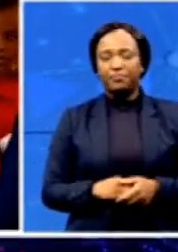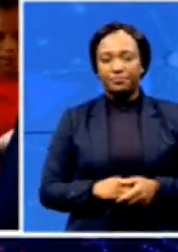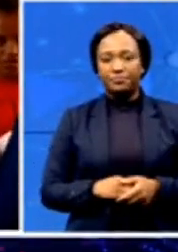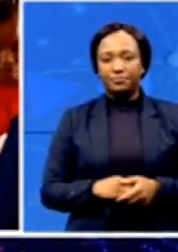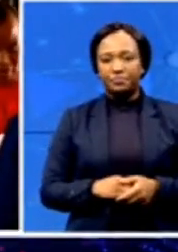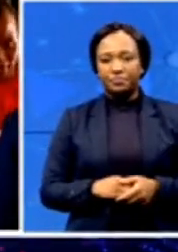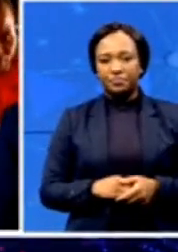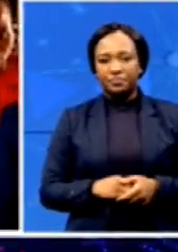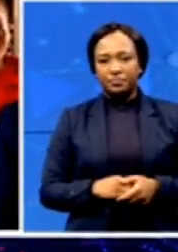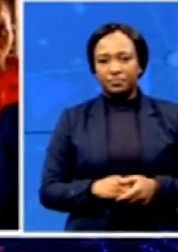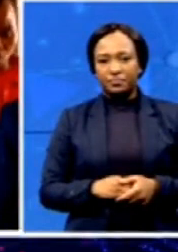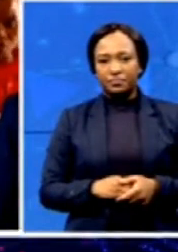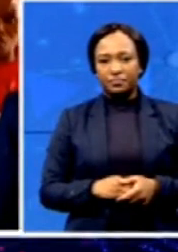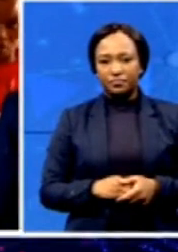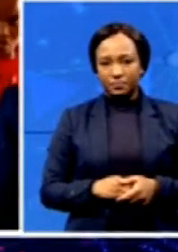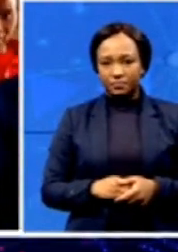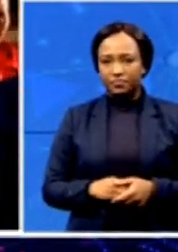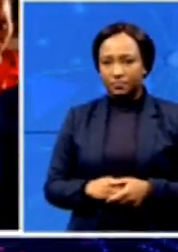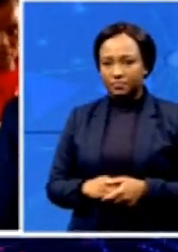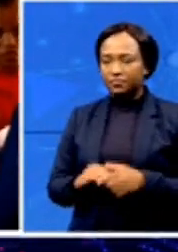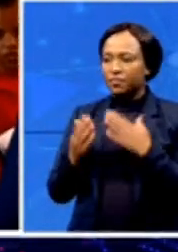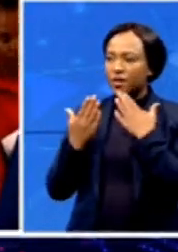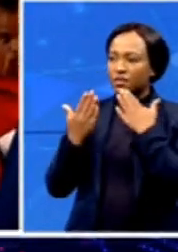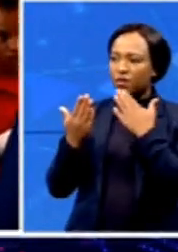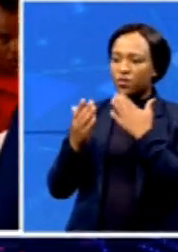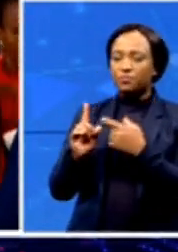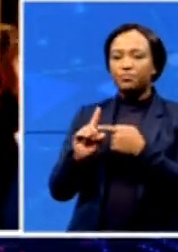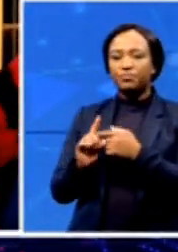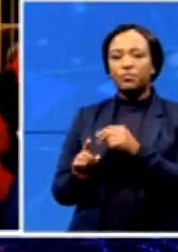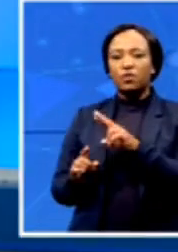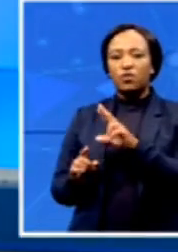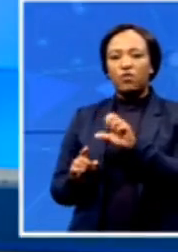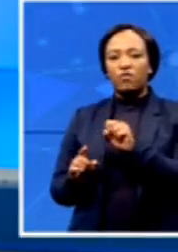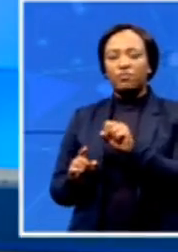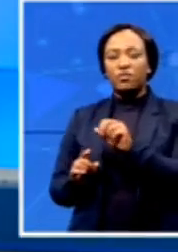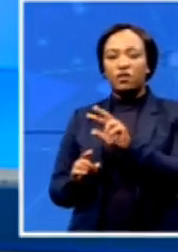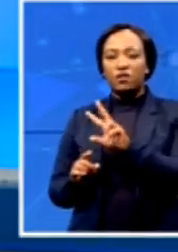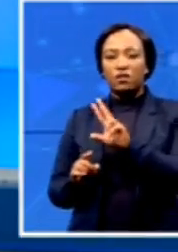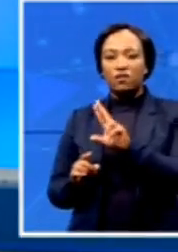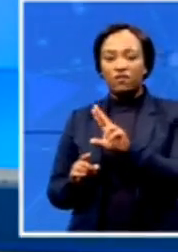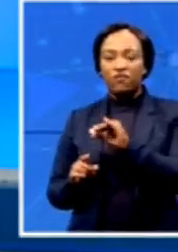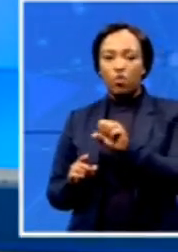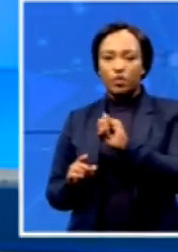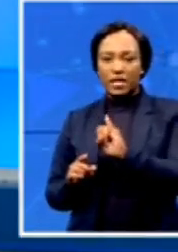Thank you so much, Vosi. Of course, we are waiting that COCTA briefing that's going to take place any moment.